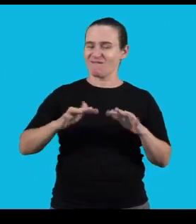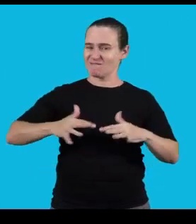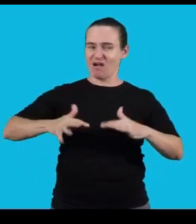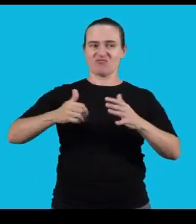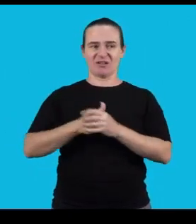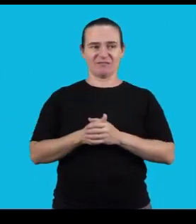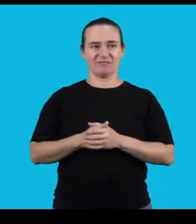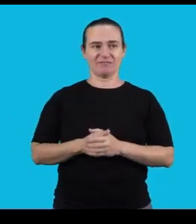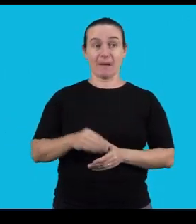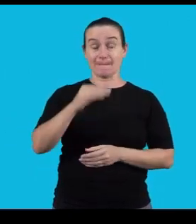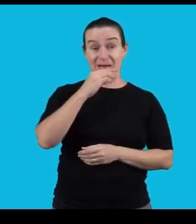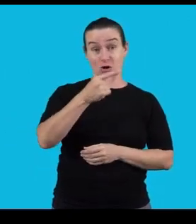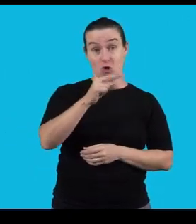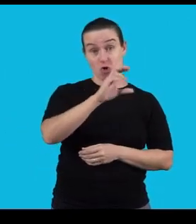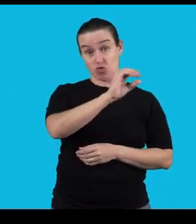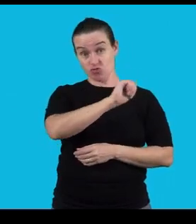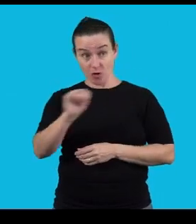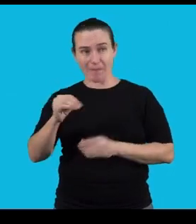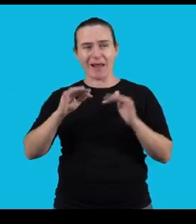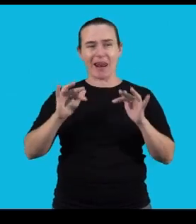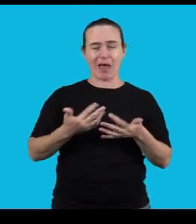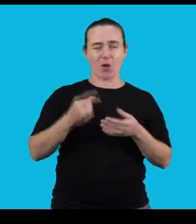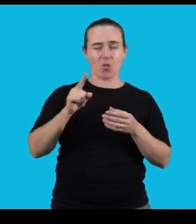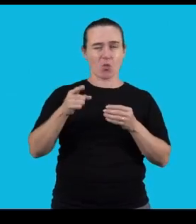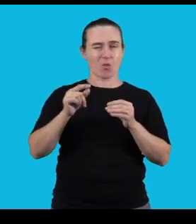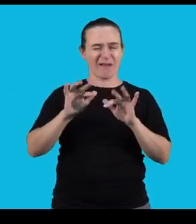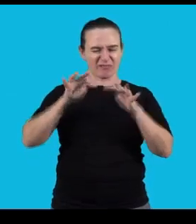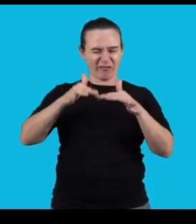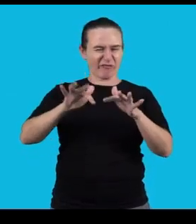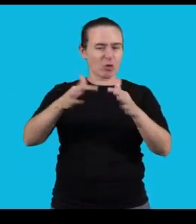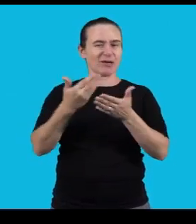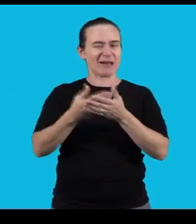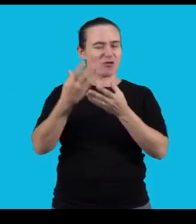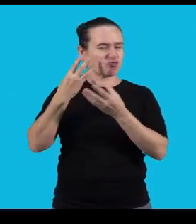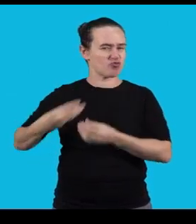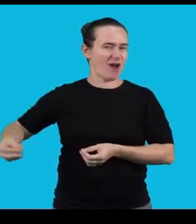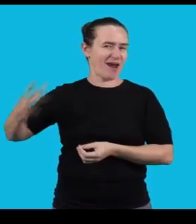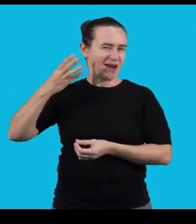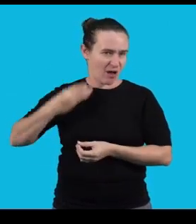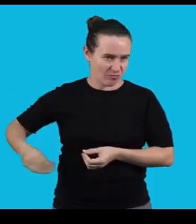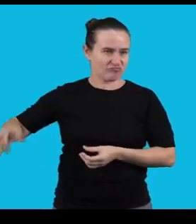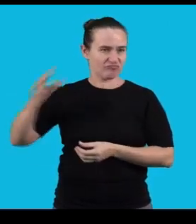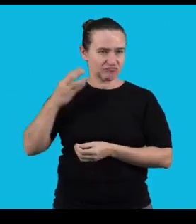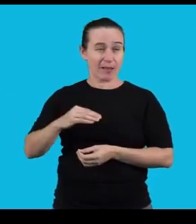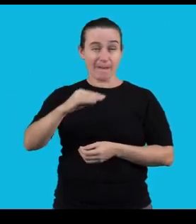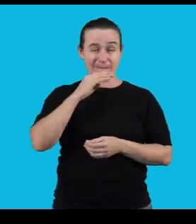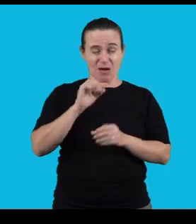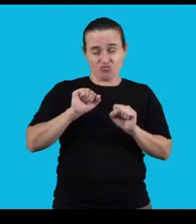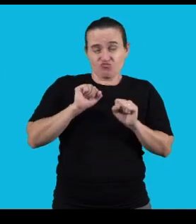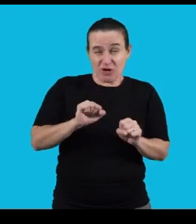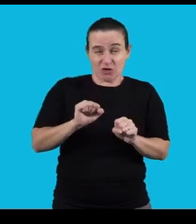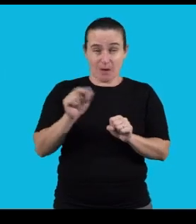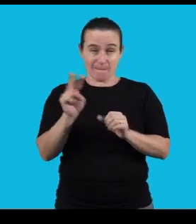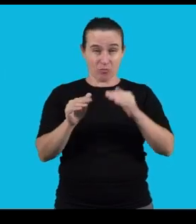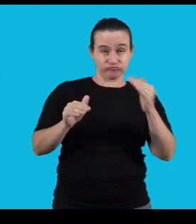vibrate. So what grommets do? They allow the fluid to drain out, and pressure on both sides of the